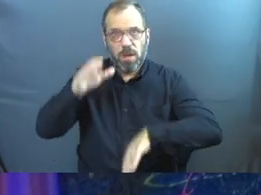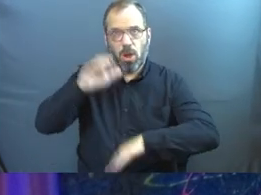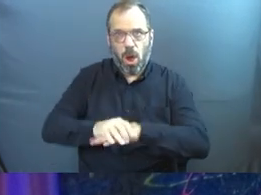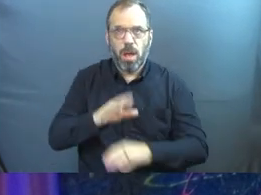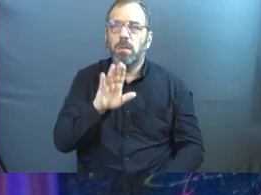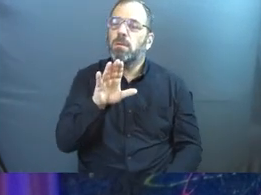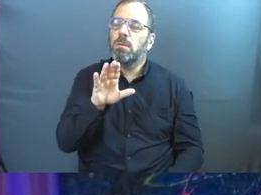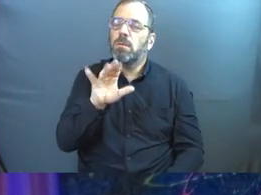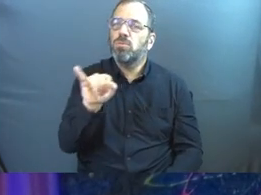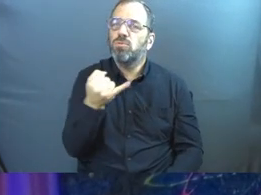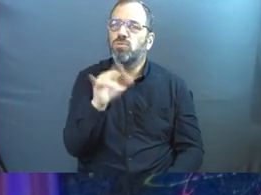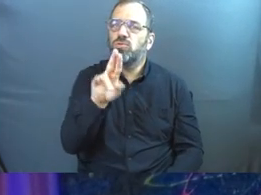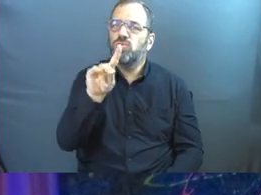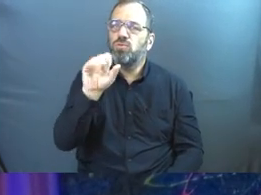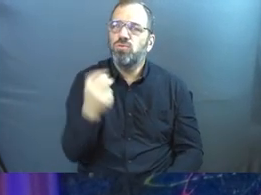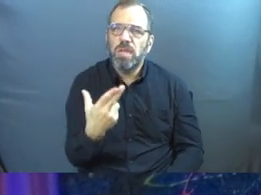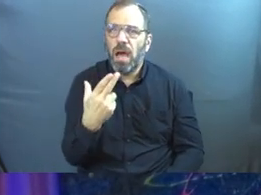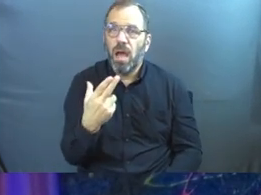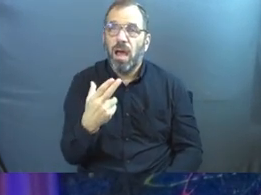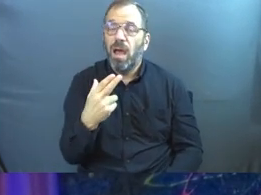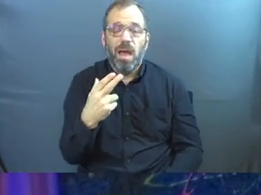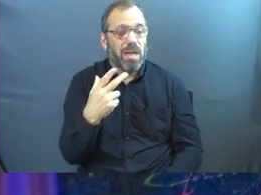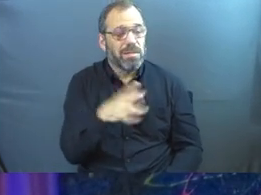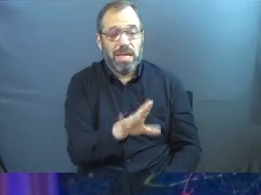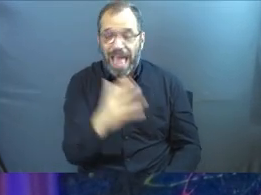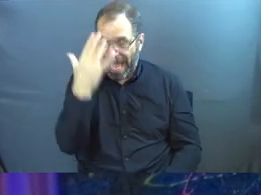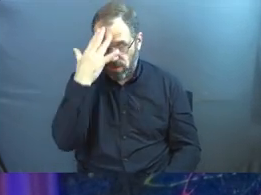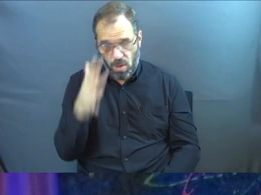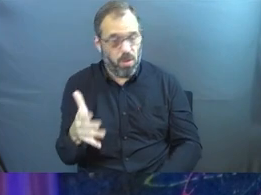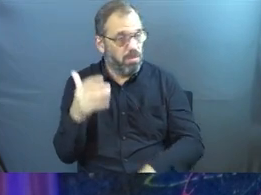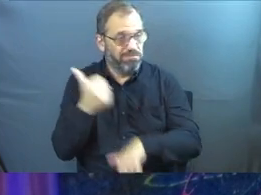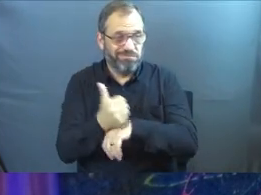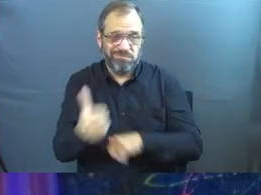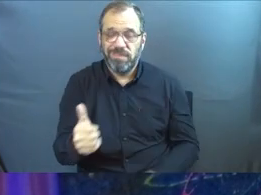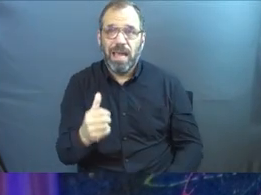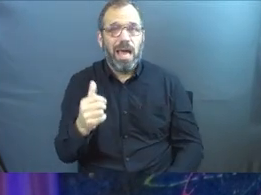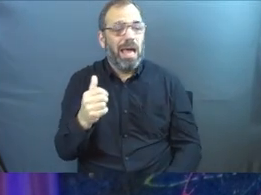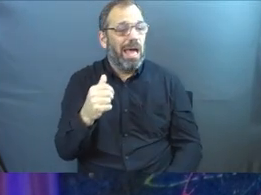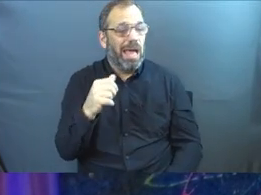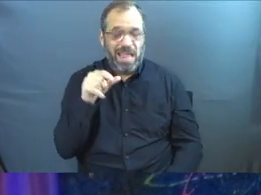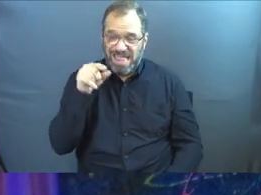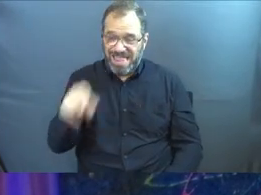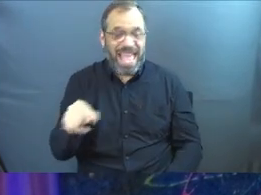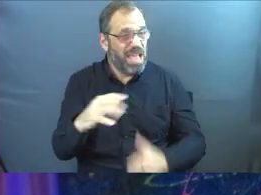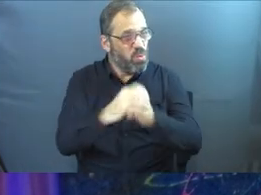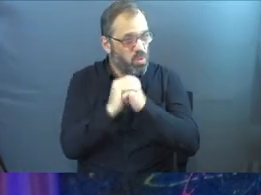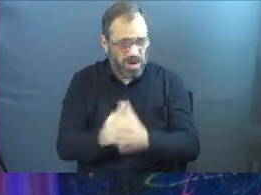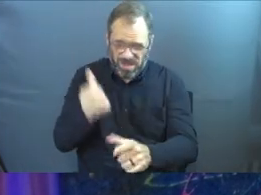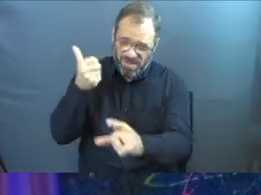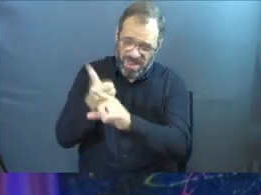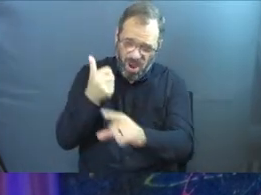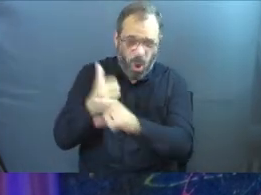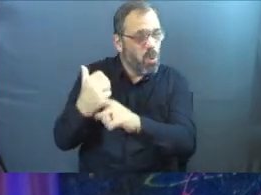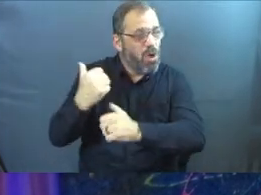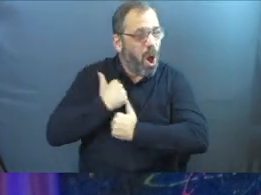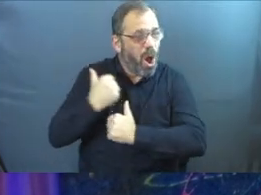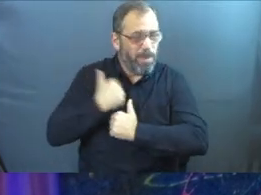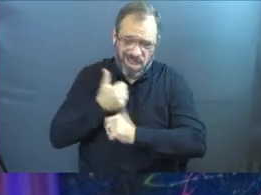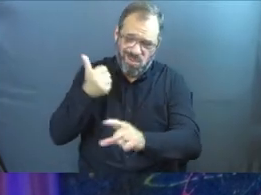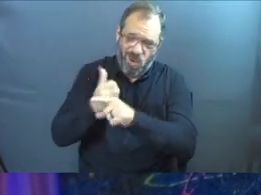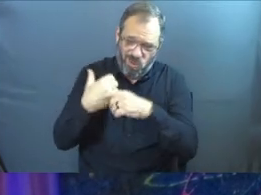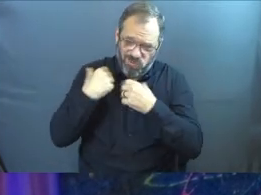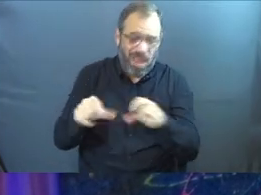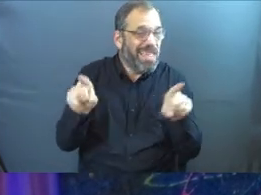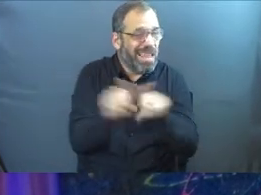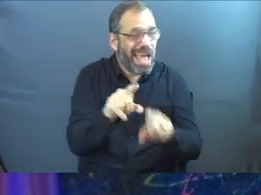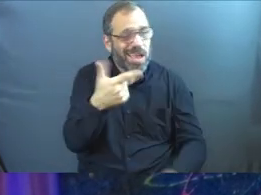against them. And God's got no illusion. He says, I know they're guilty. I know. He's like, they even worship their own army and their own strength